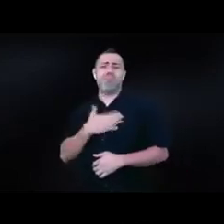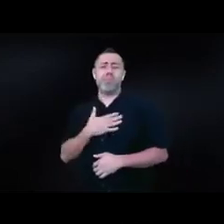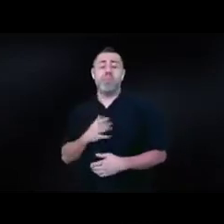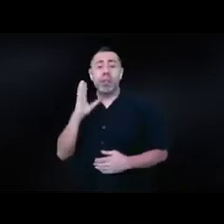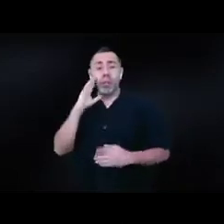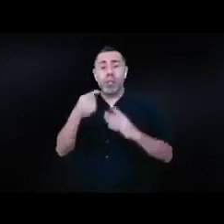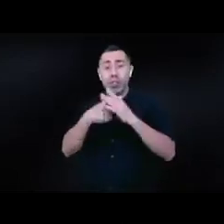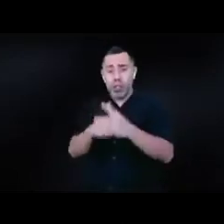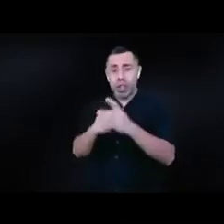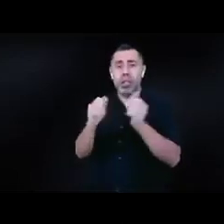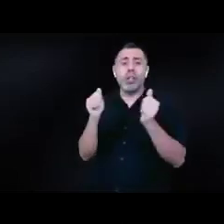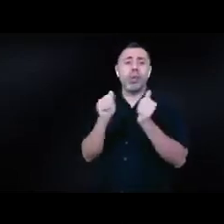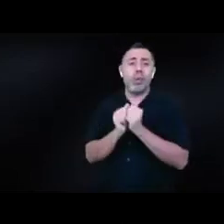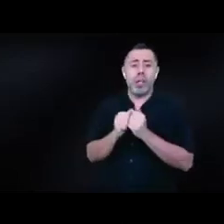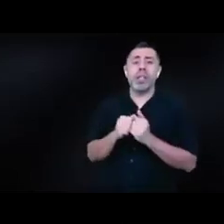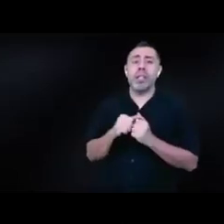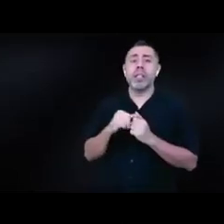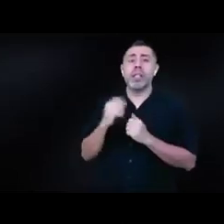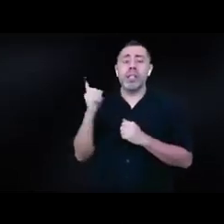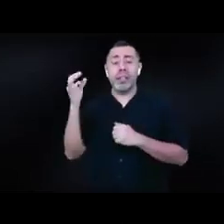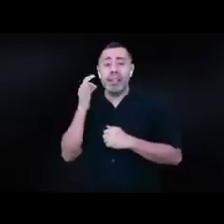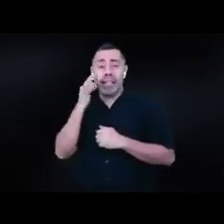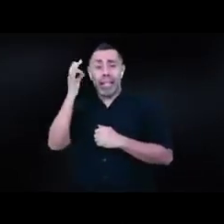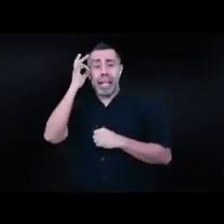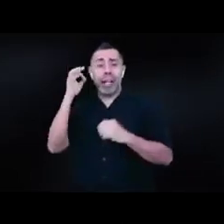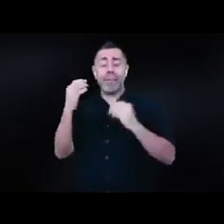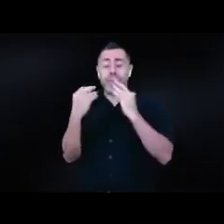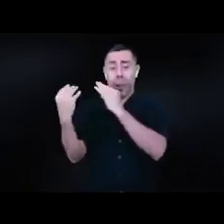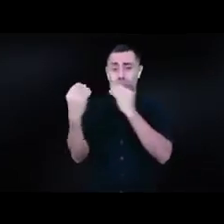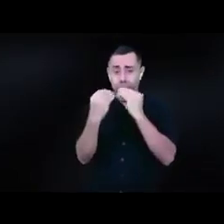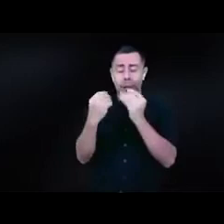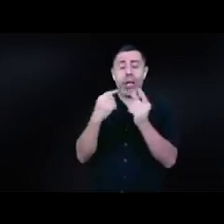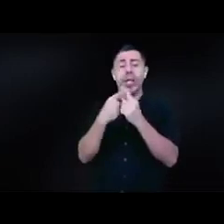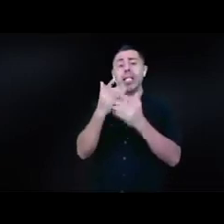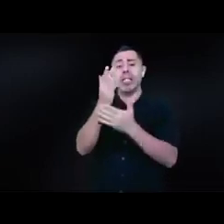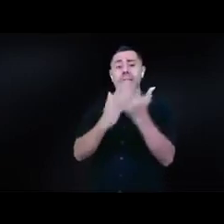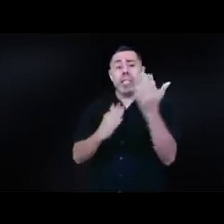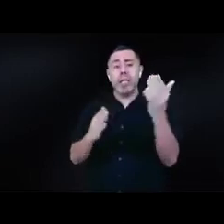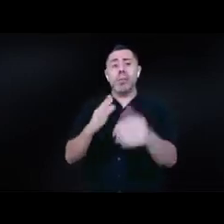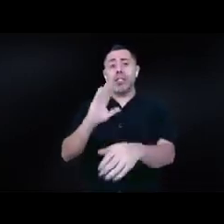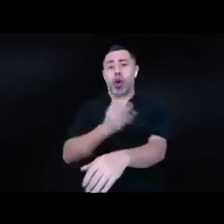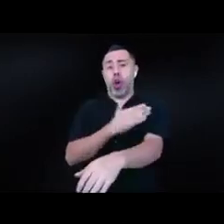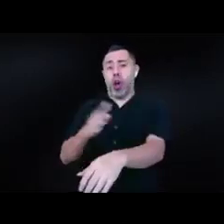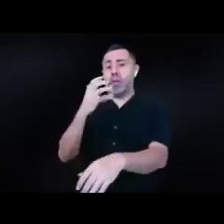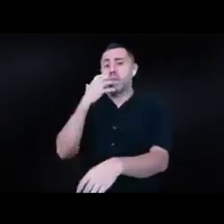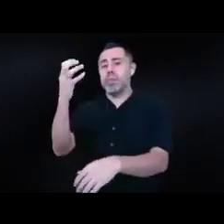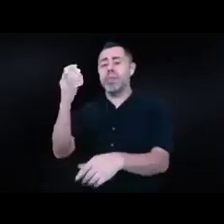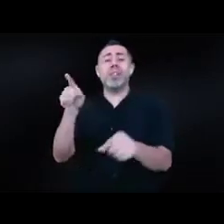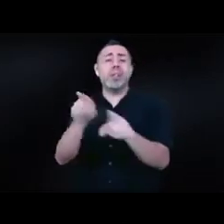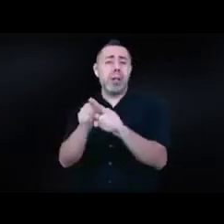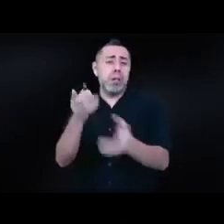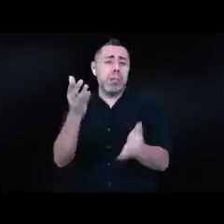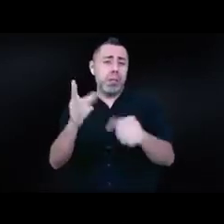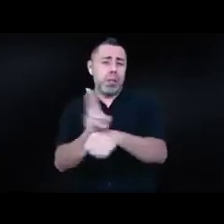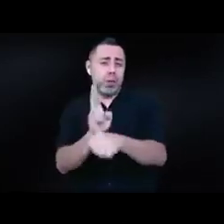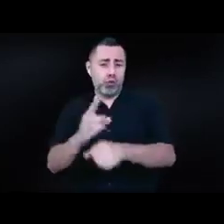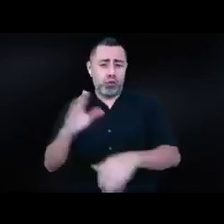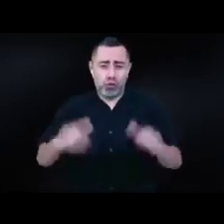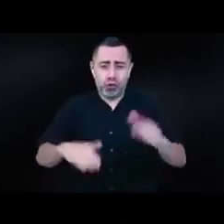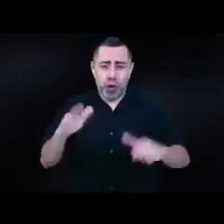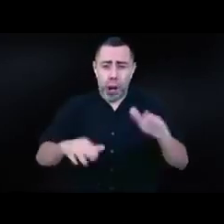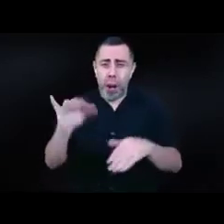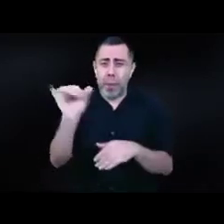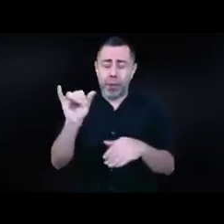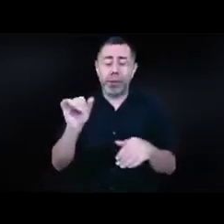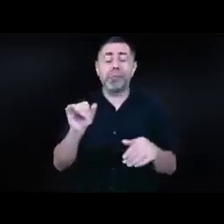to do some vocal songs and probably something with the drum today too, and for sure the guitars.